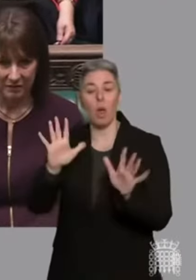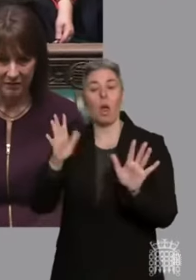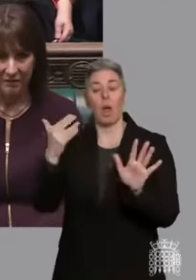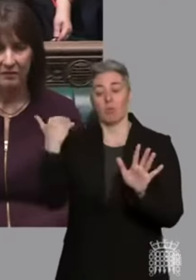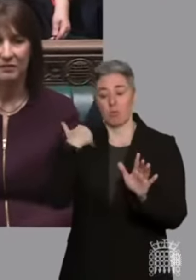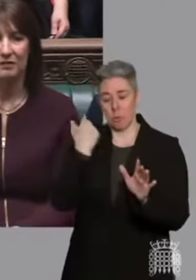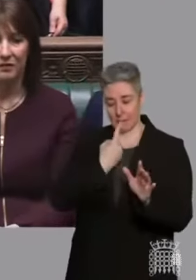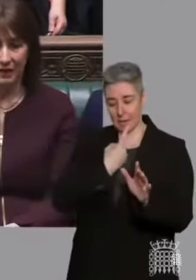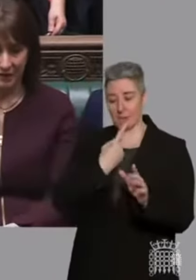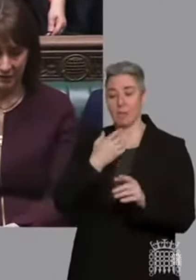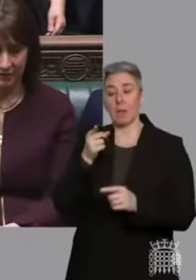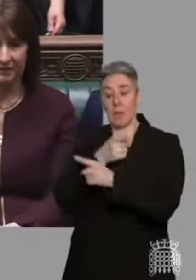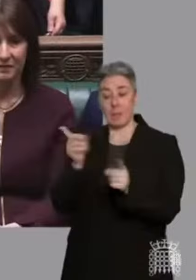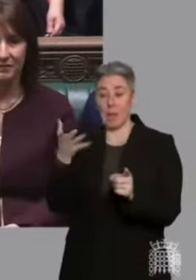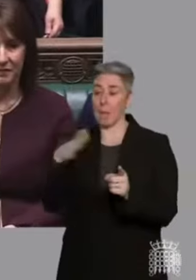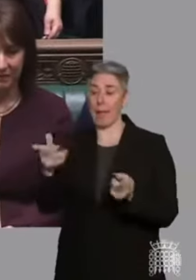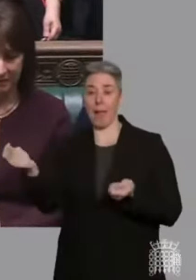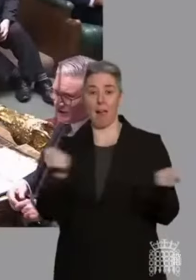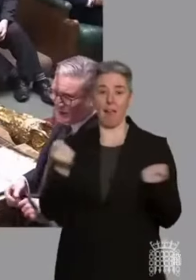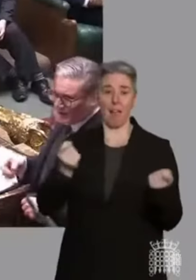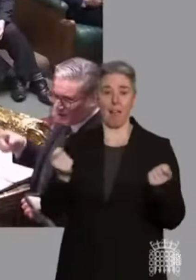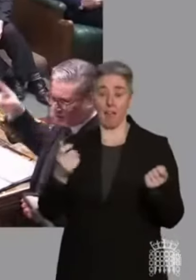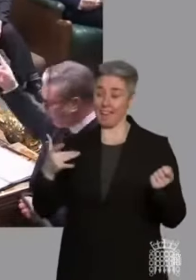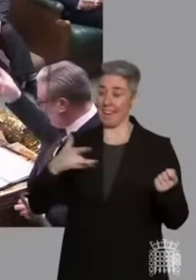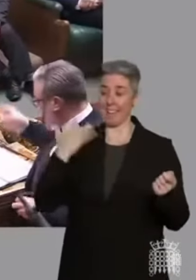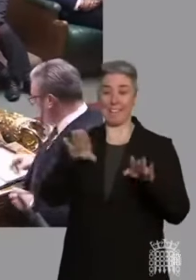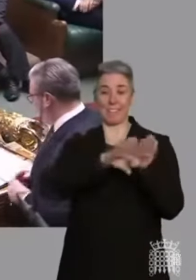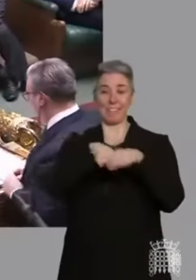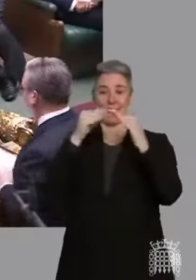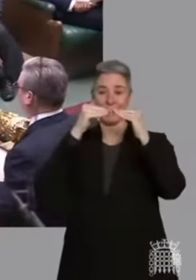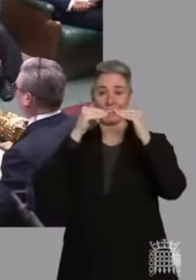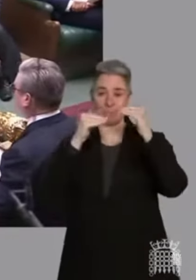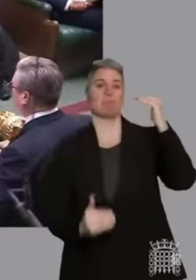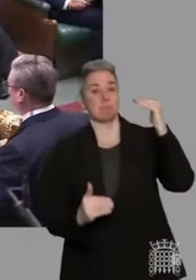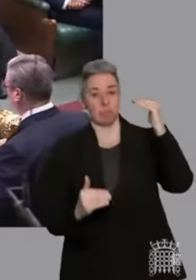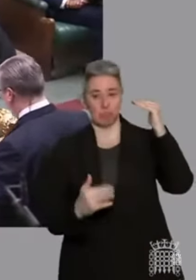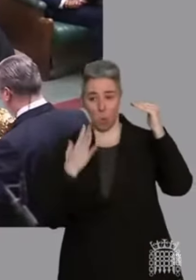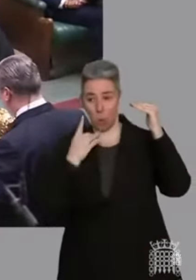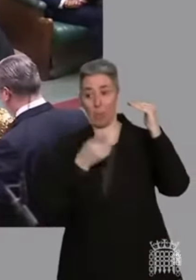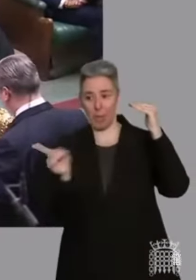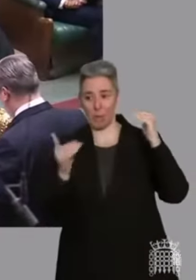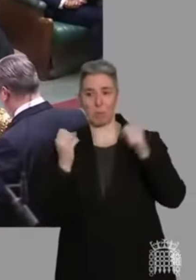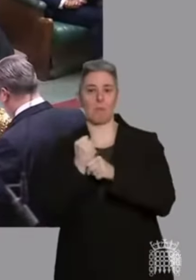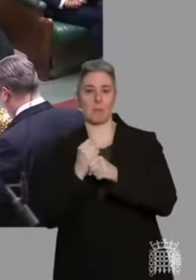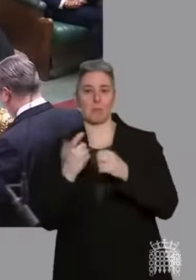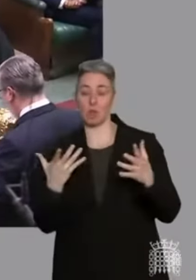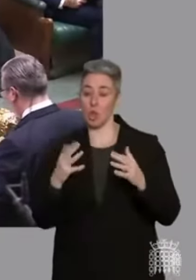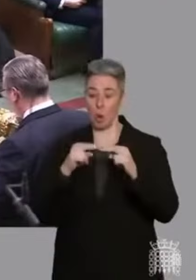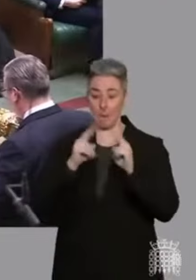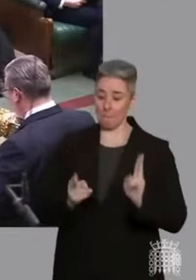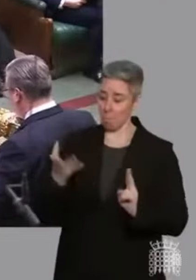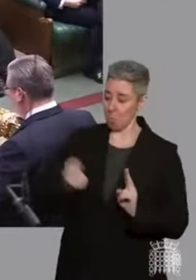on record. Mortgages went through the roof and they left a £22 billion black